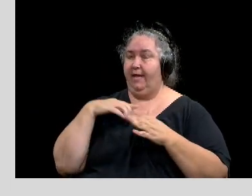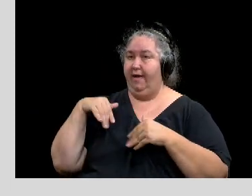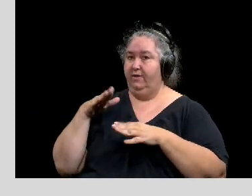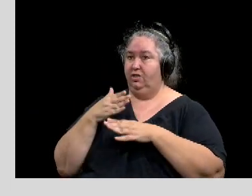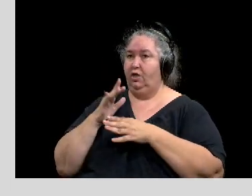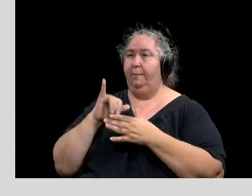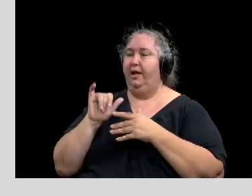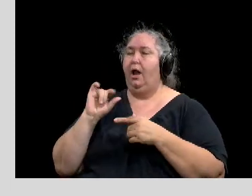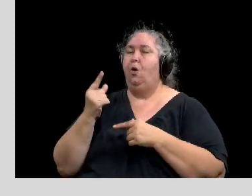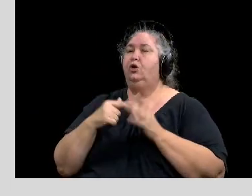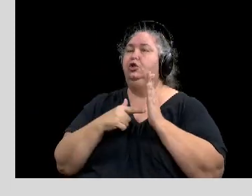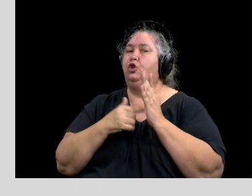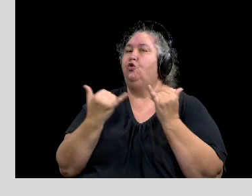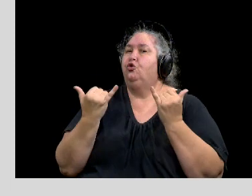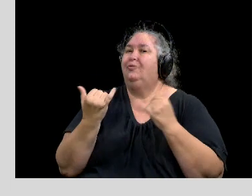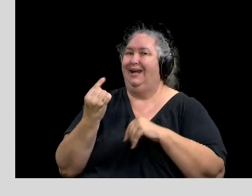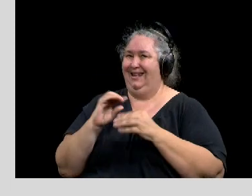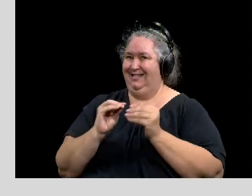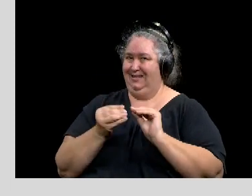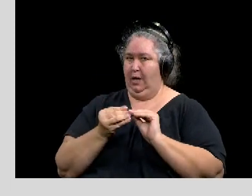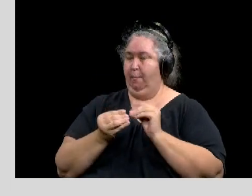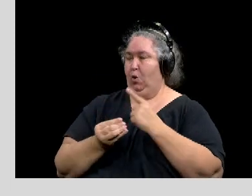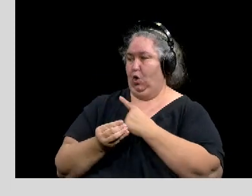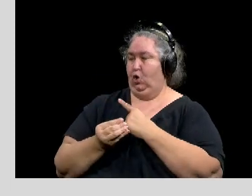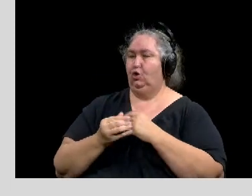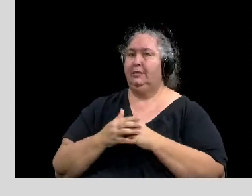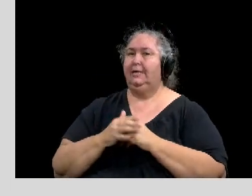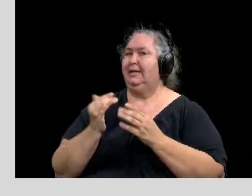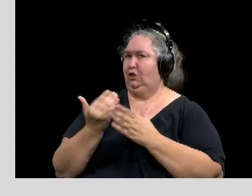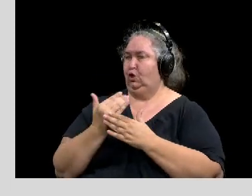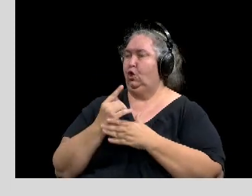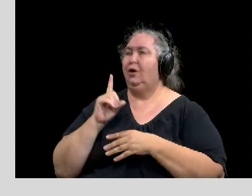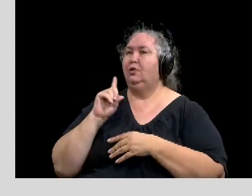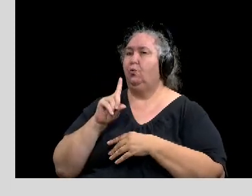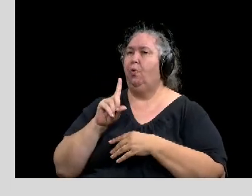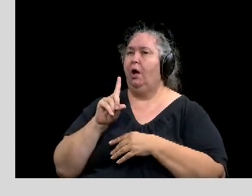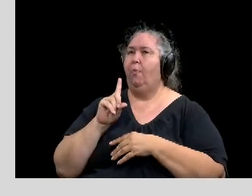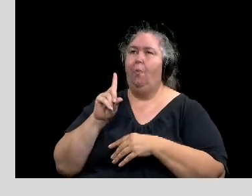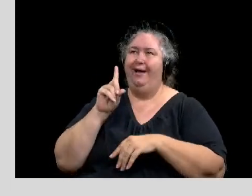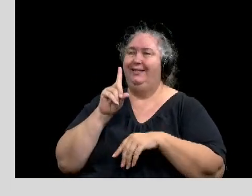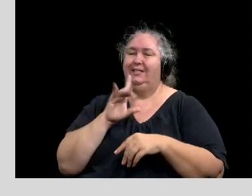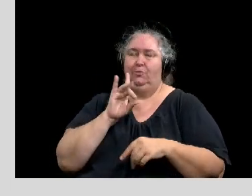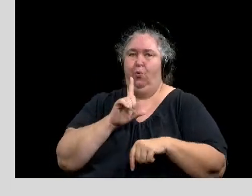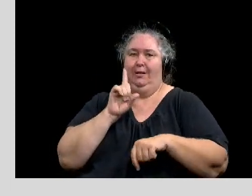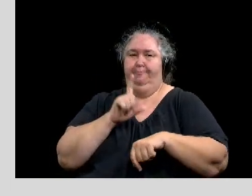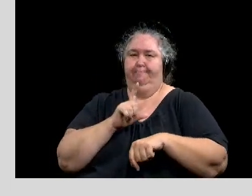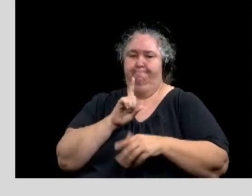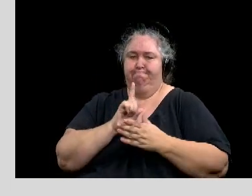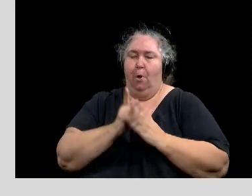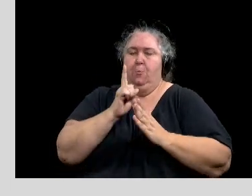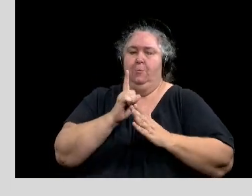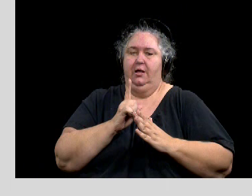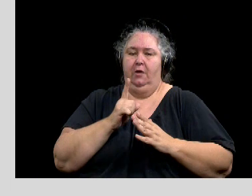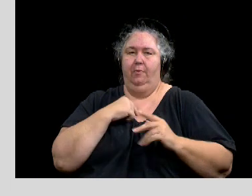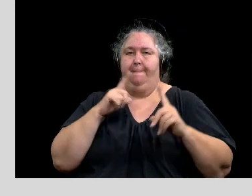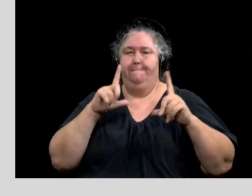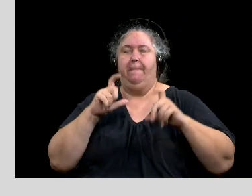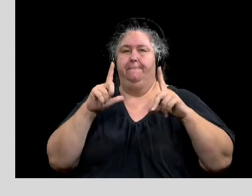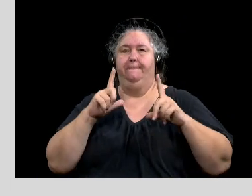today's numbers, and so this is one point in time. And what this shares is the